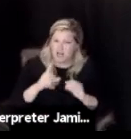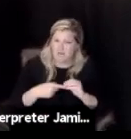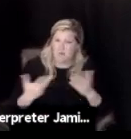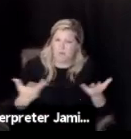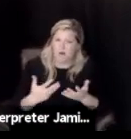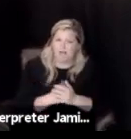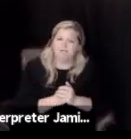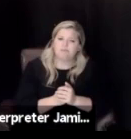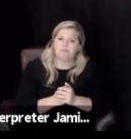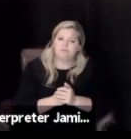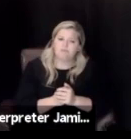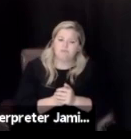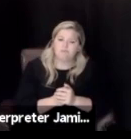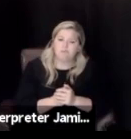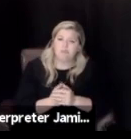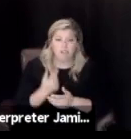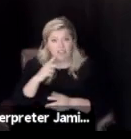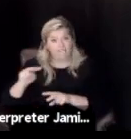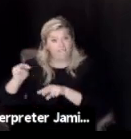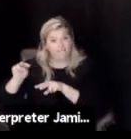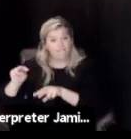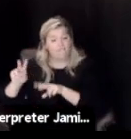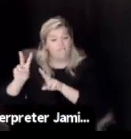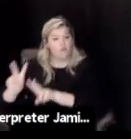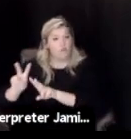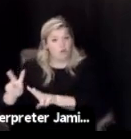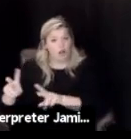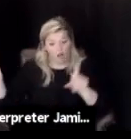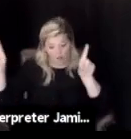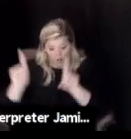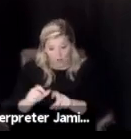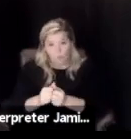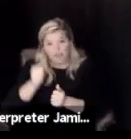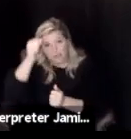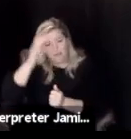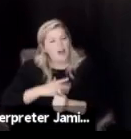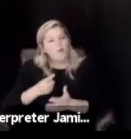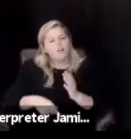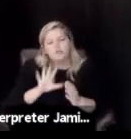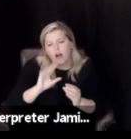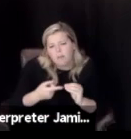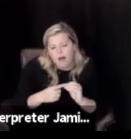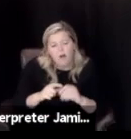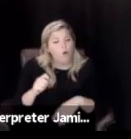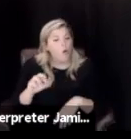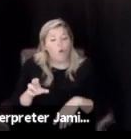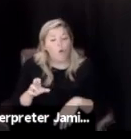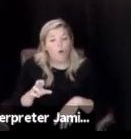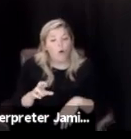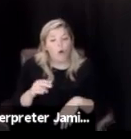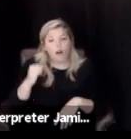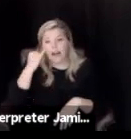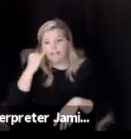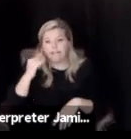to that man, what were you talking about? You know, or when you when the person approached you about Signal, what